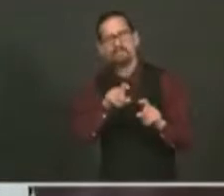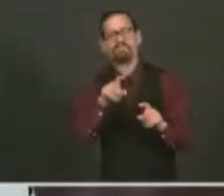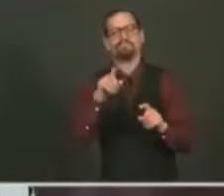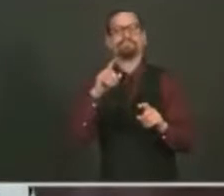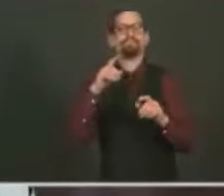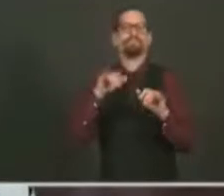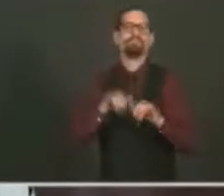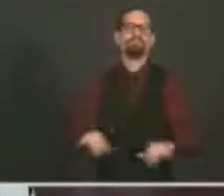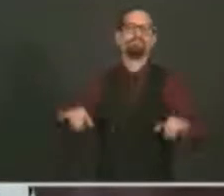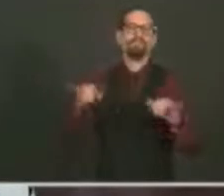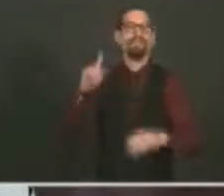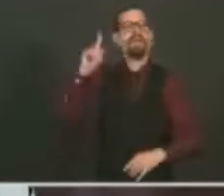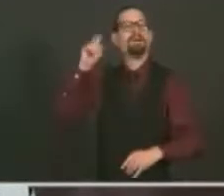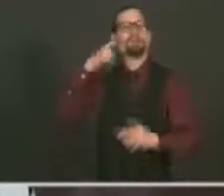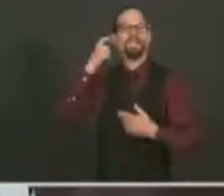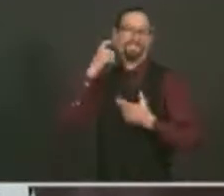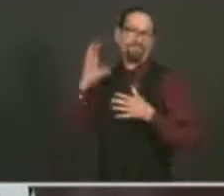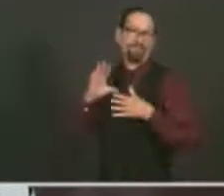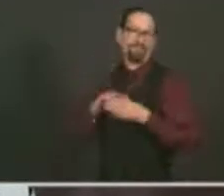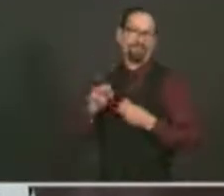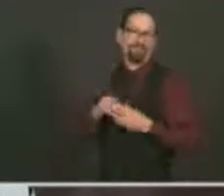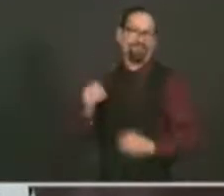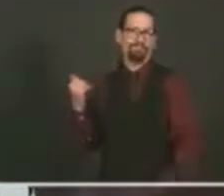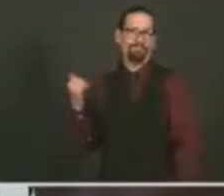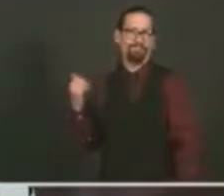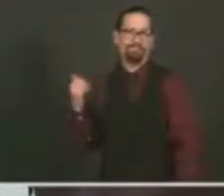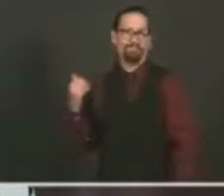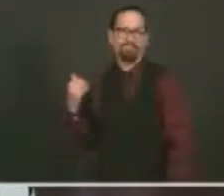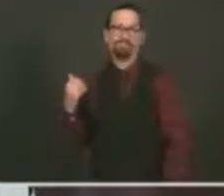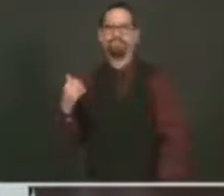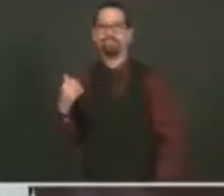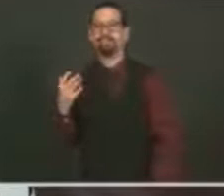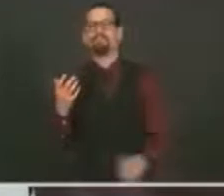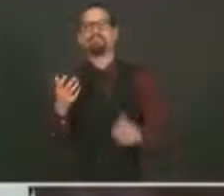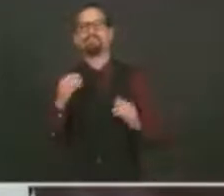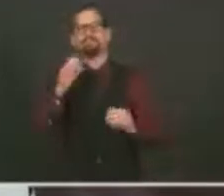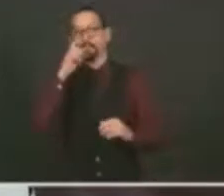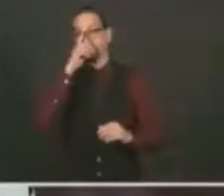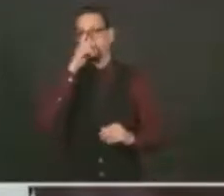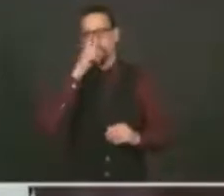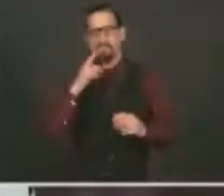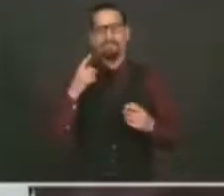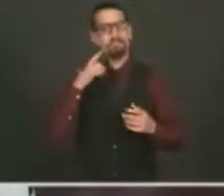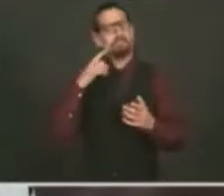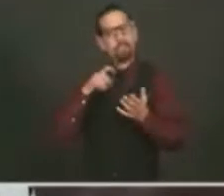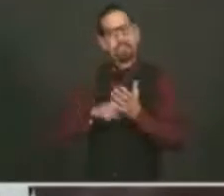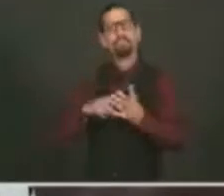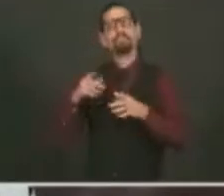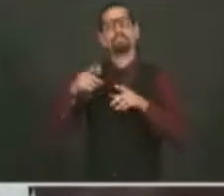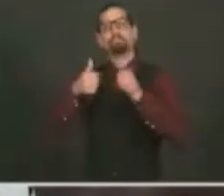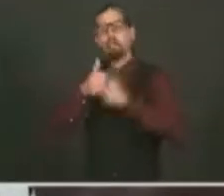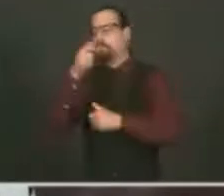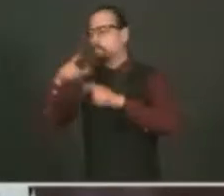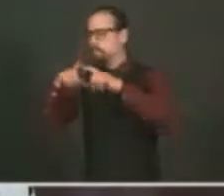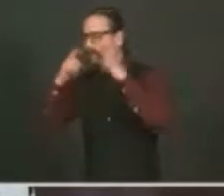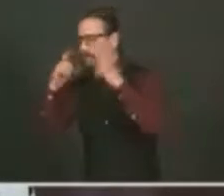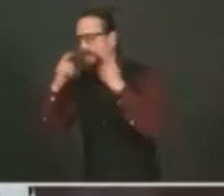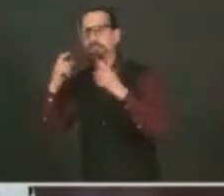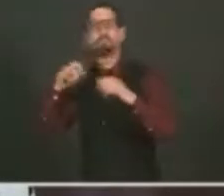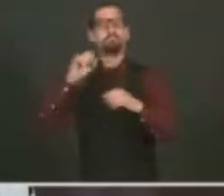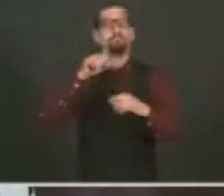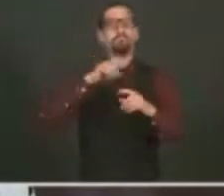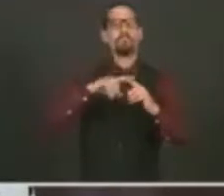described. While we have done relatively well wearing masks out in public settings, people need to do